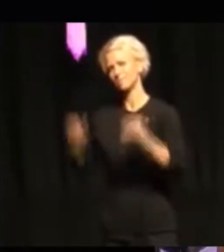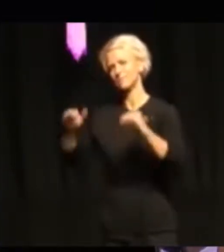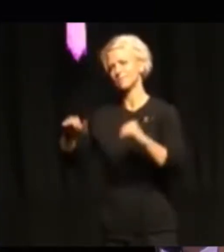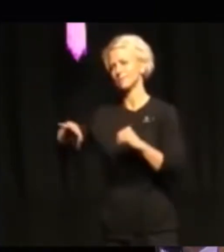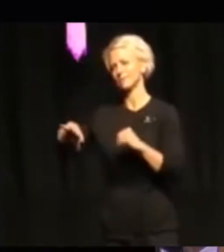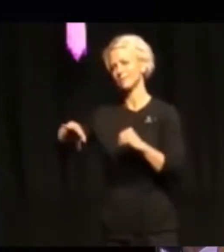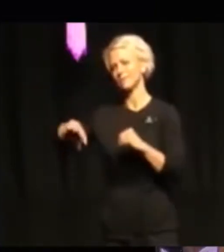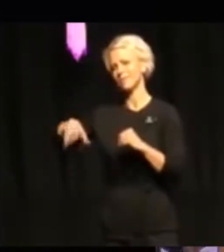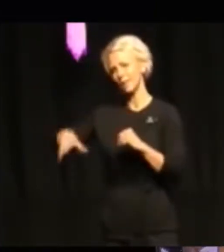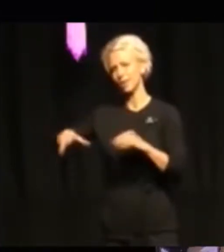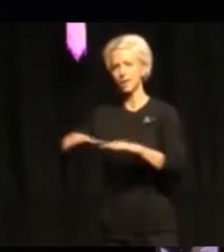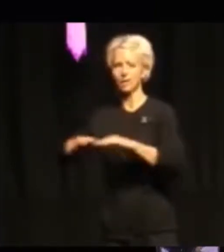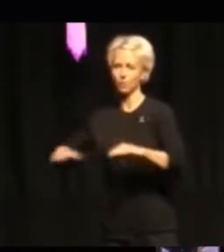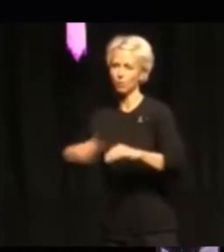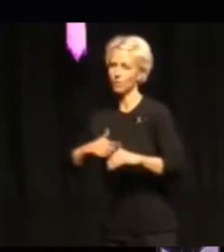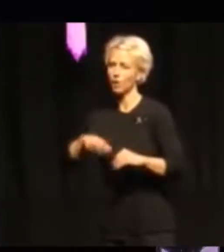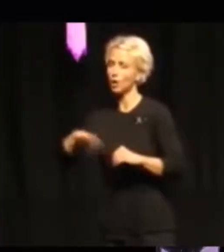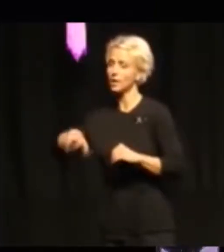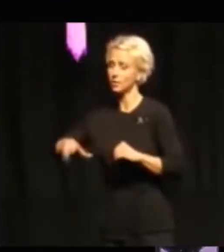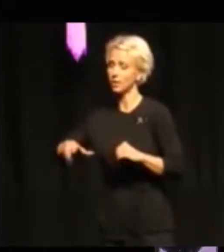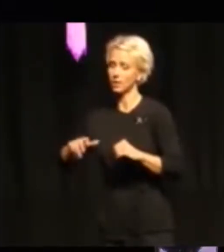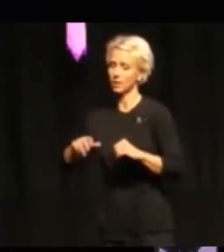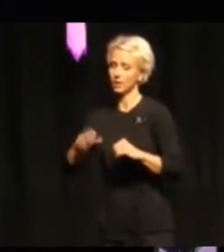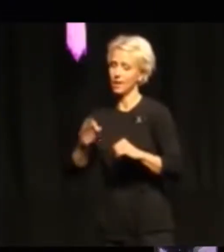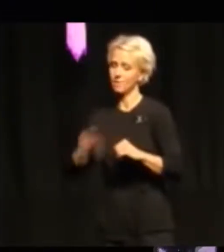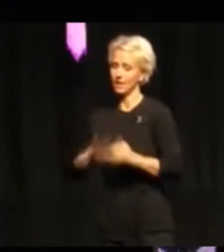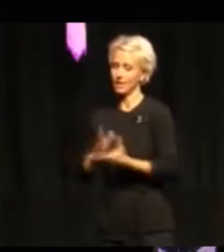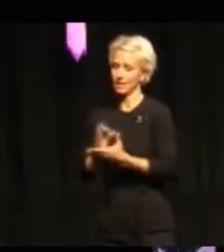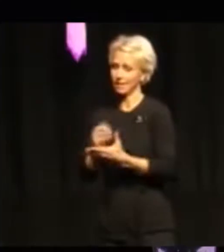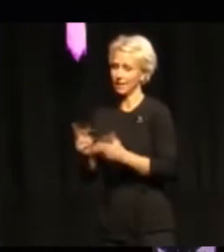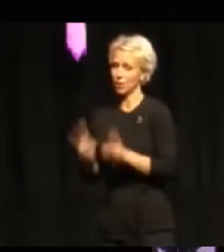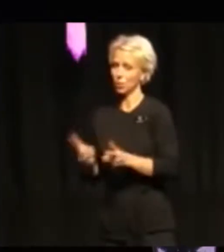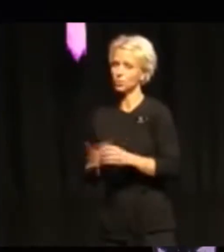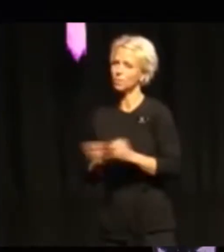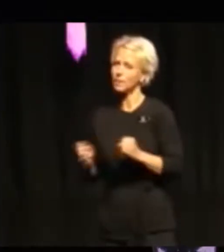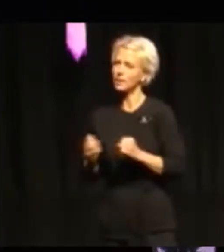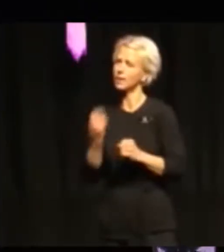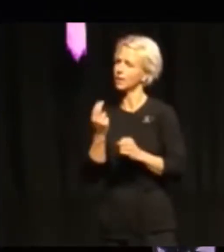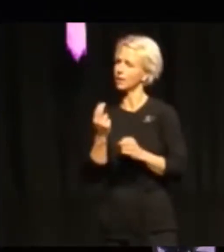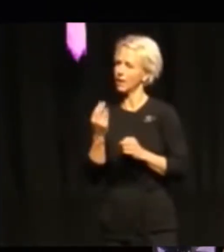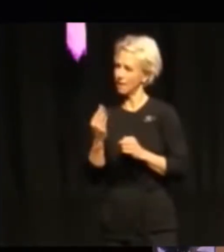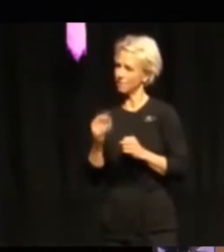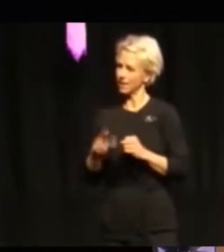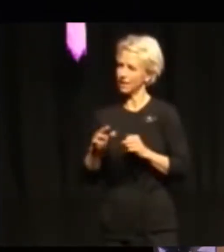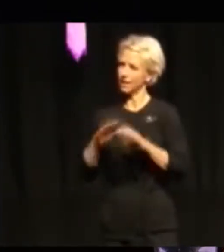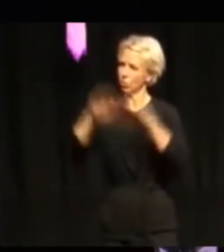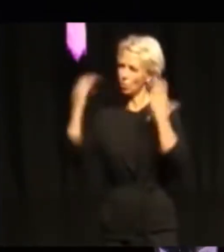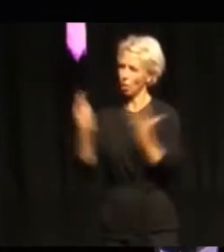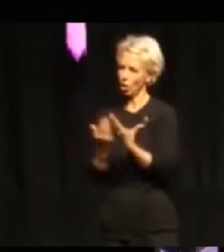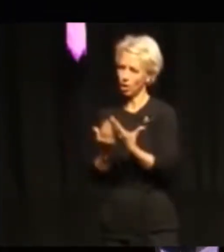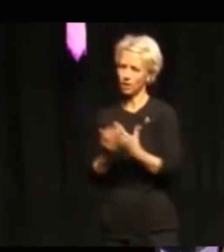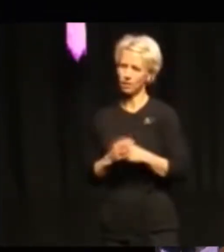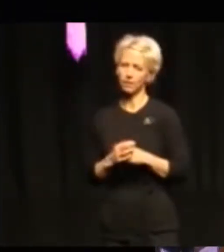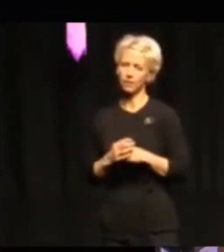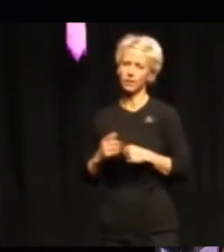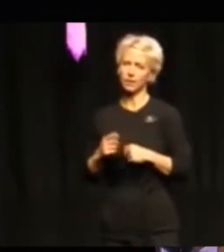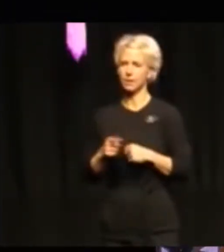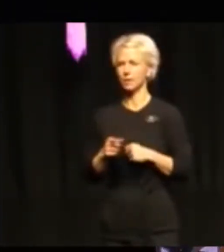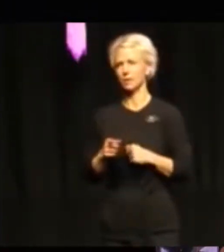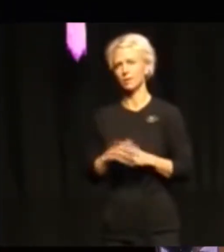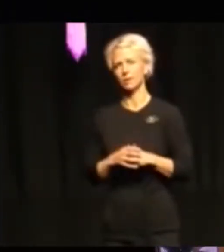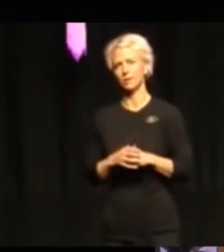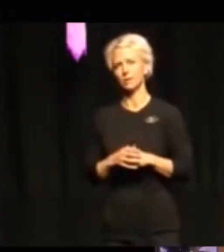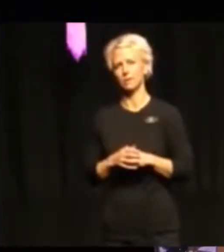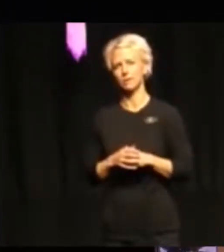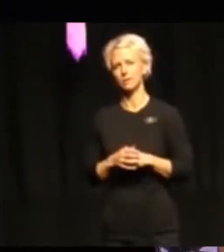have regional human rights systems. But within the UN system, the global system, they even created little, or